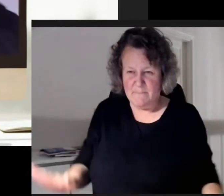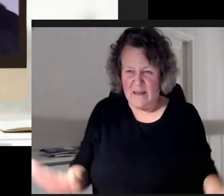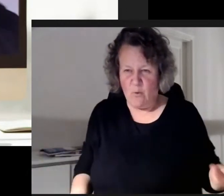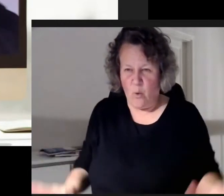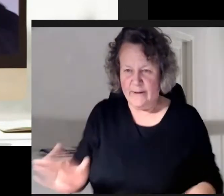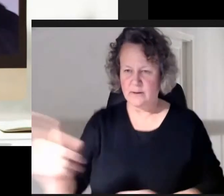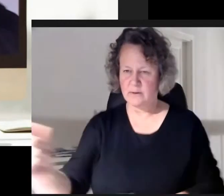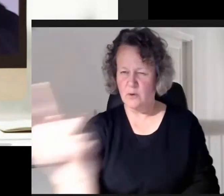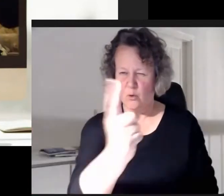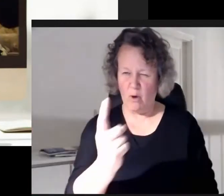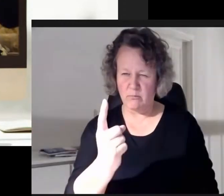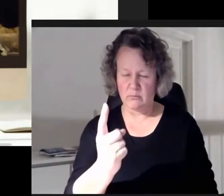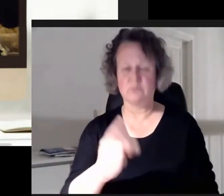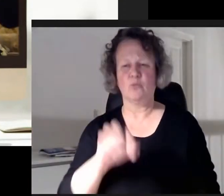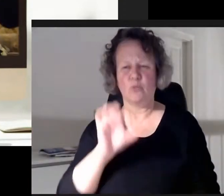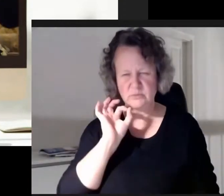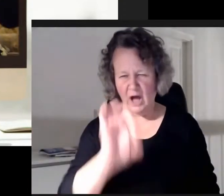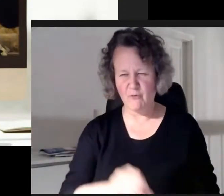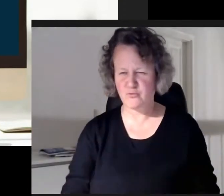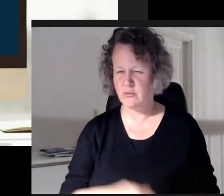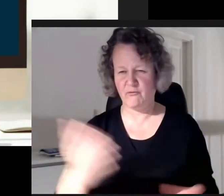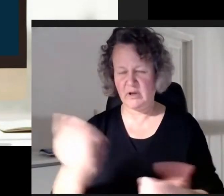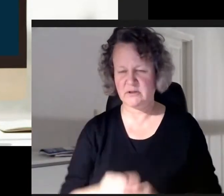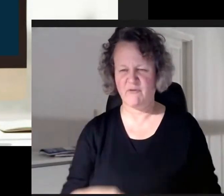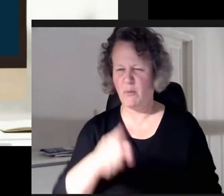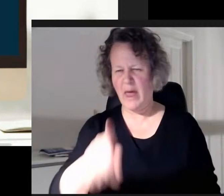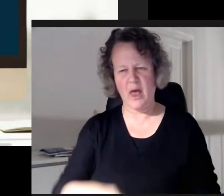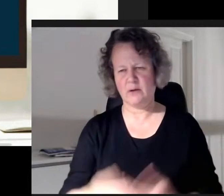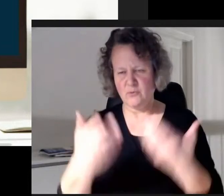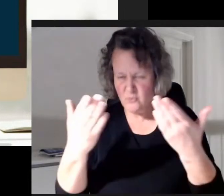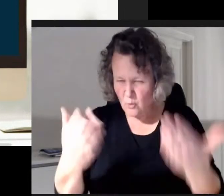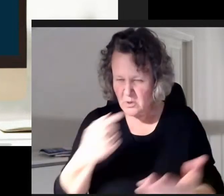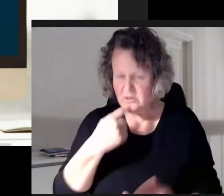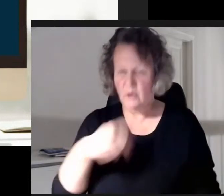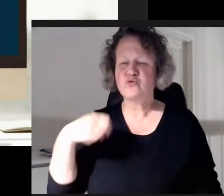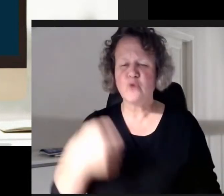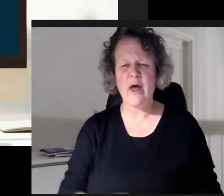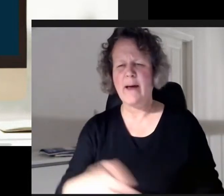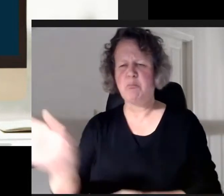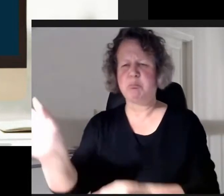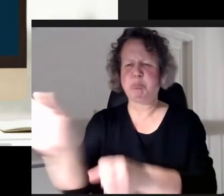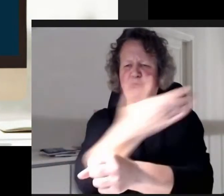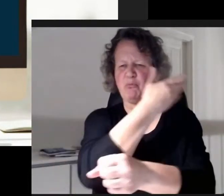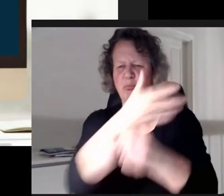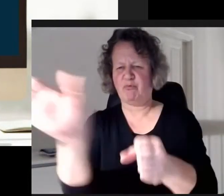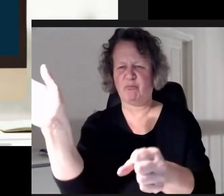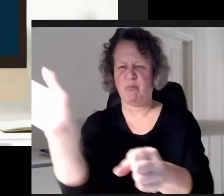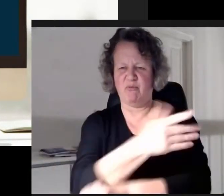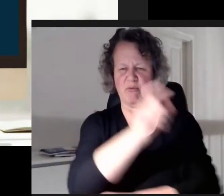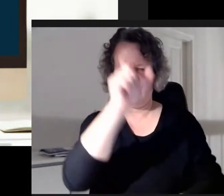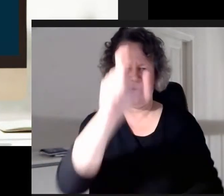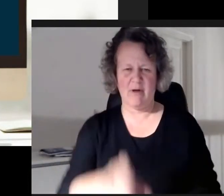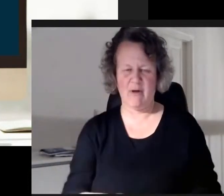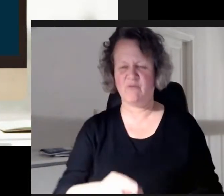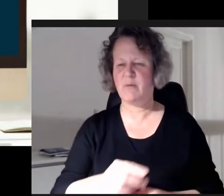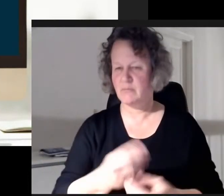renewable energies." And he says, "No, it's too expensive. We can't do that." So